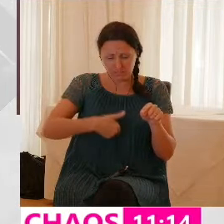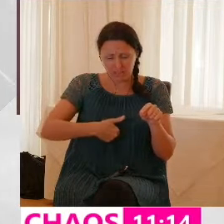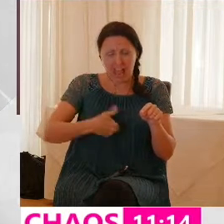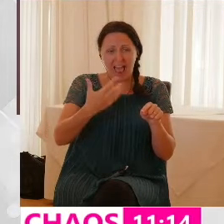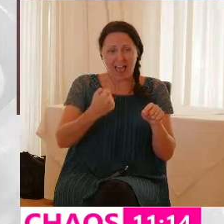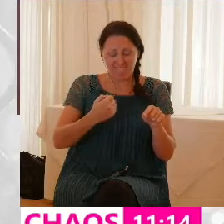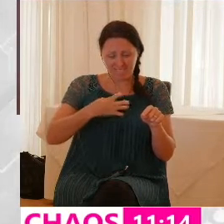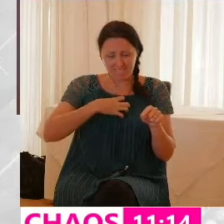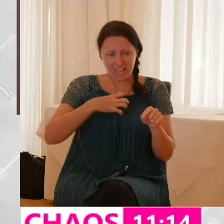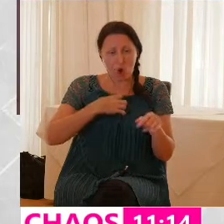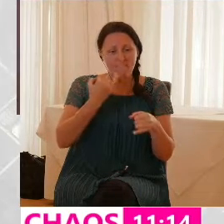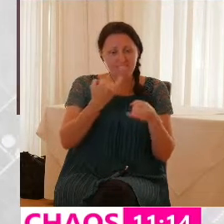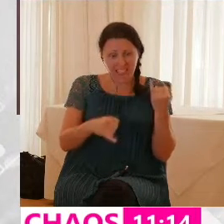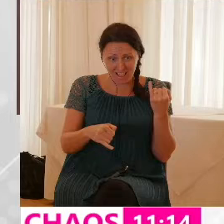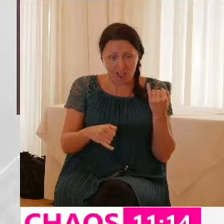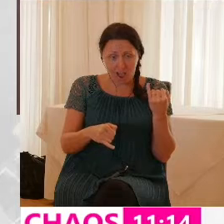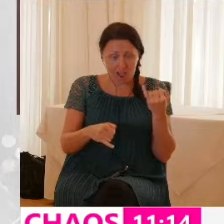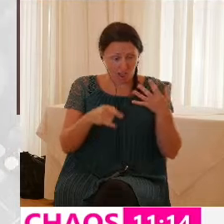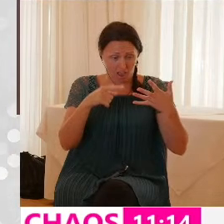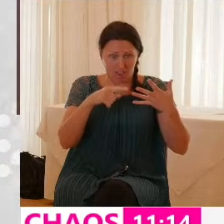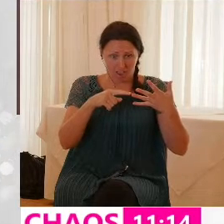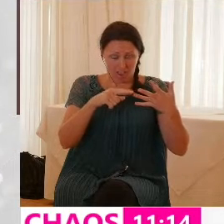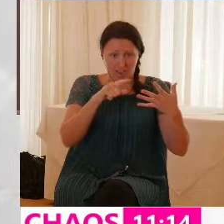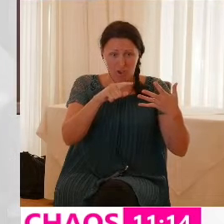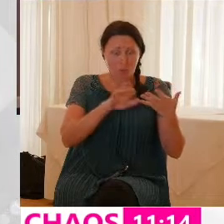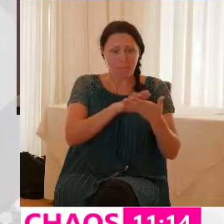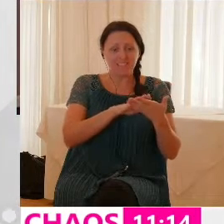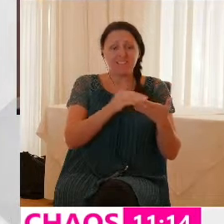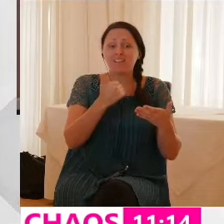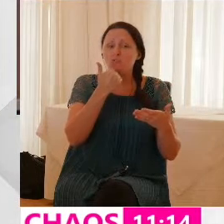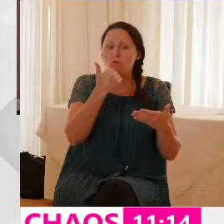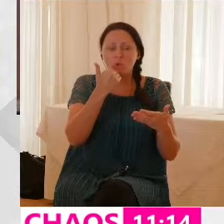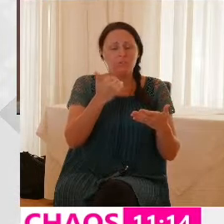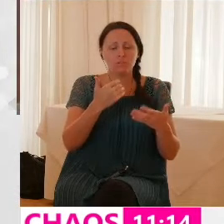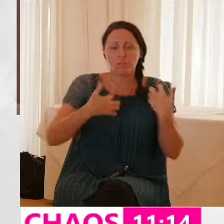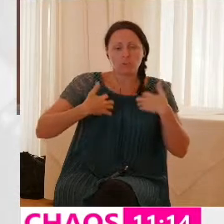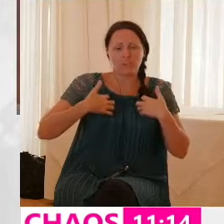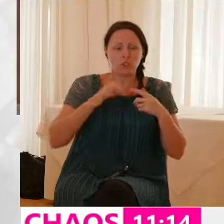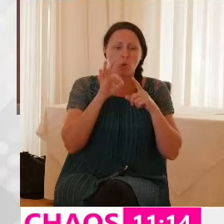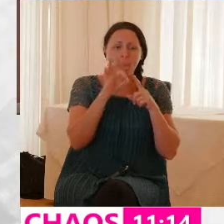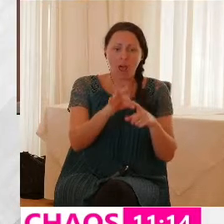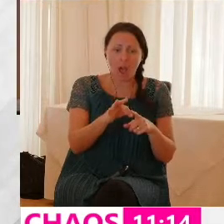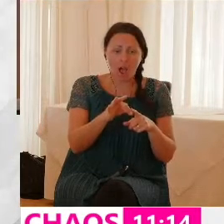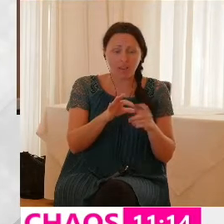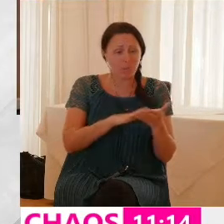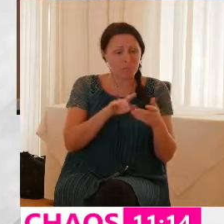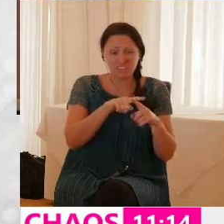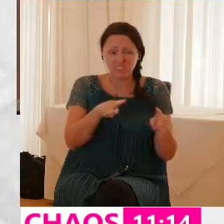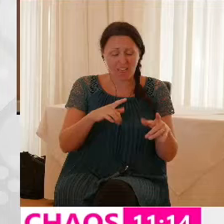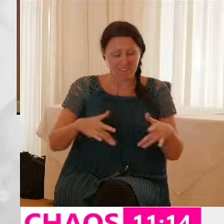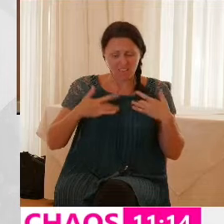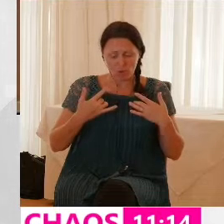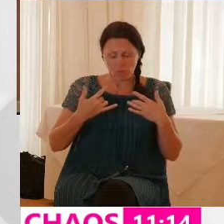that fear of failure leads to lack of motivation to apply. And I'm not motivated to apply anymore because I